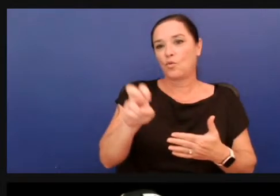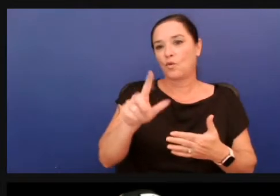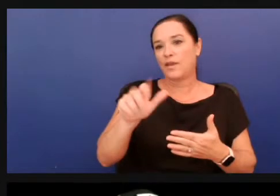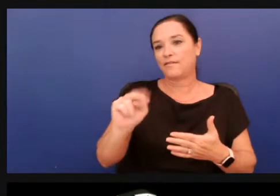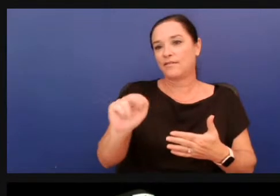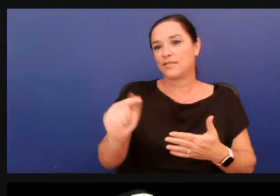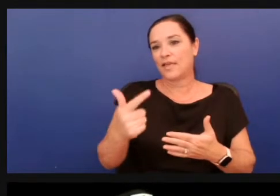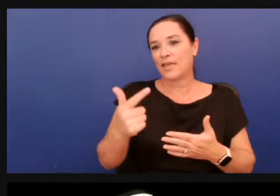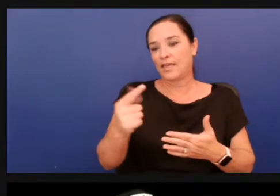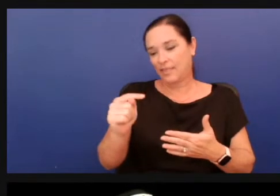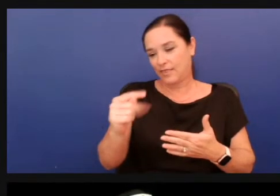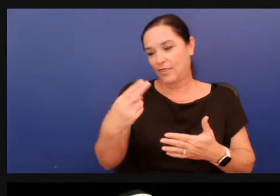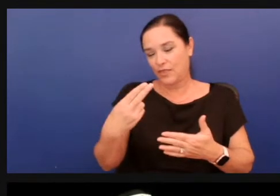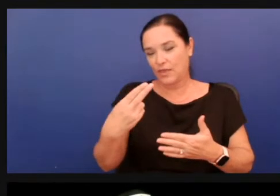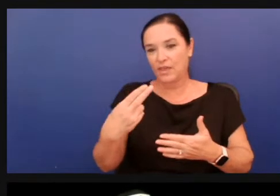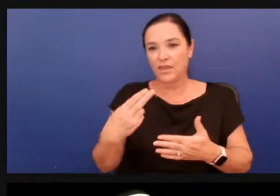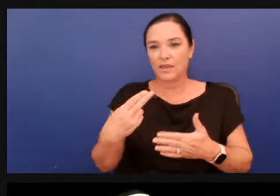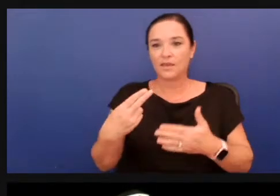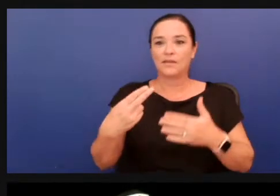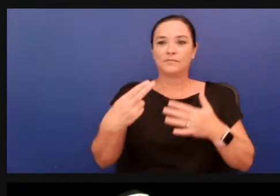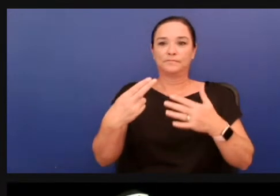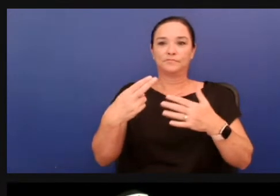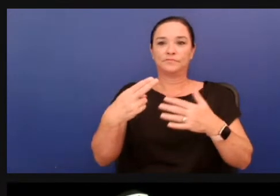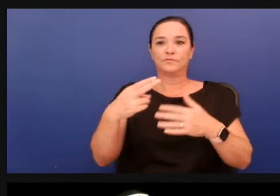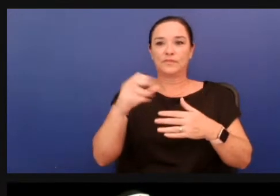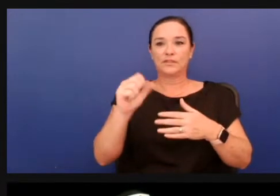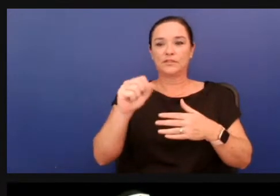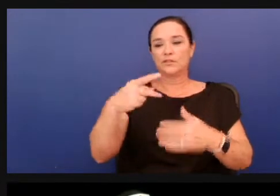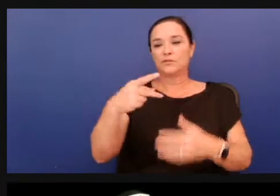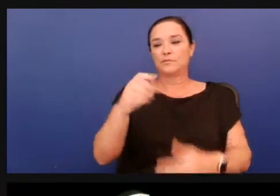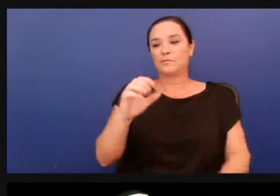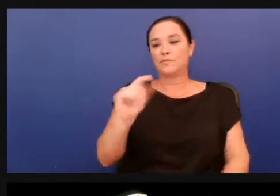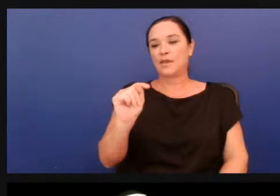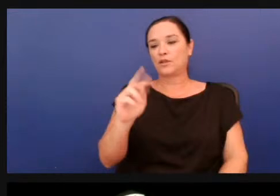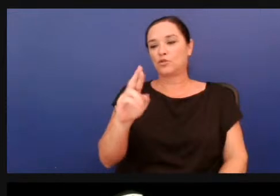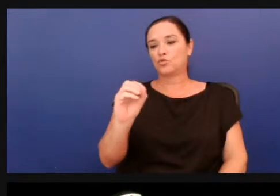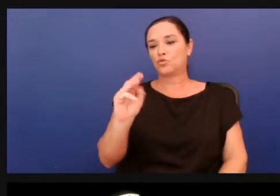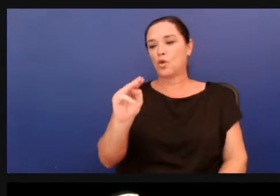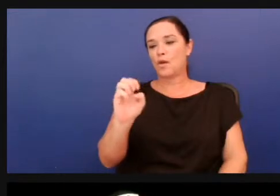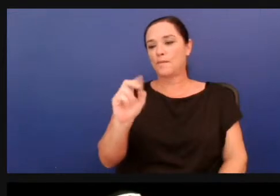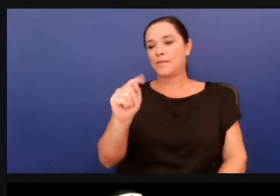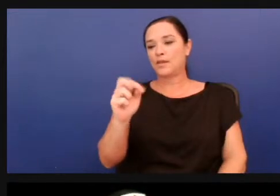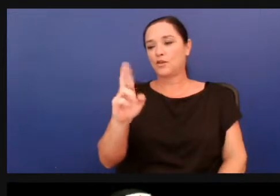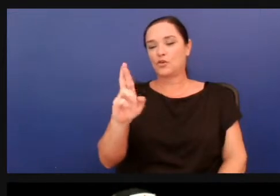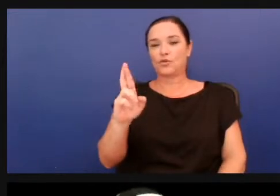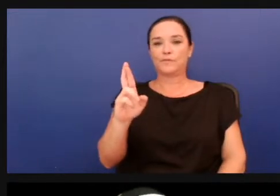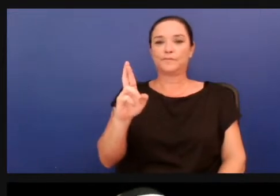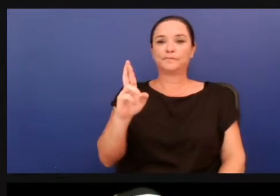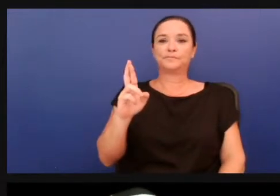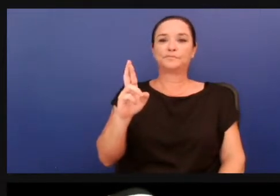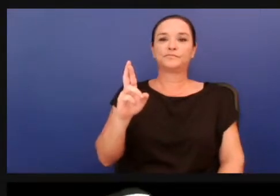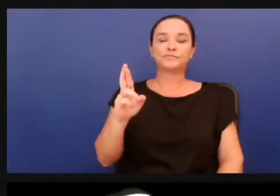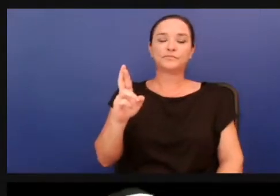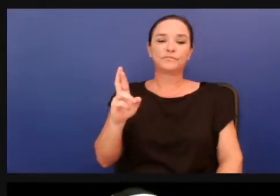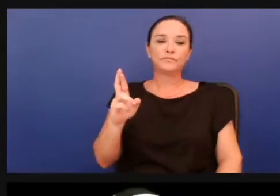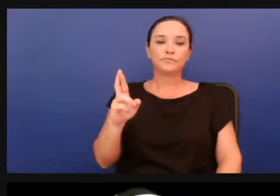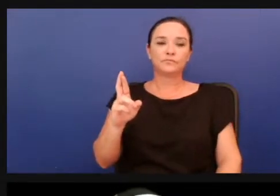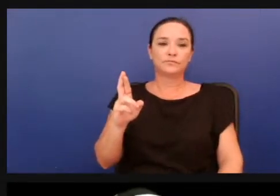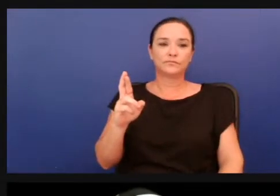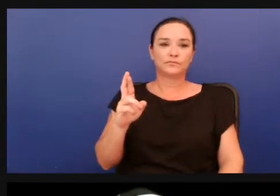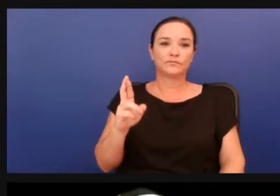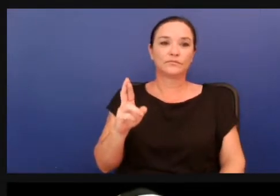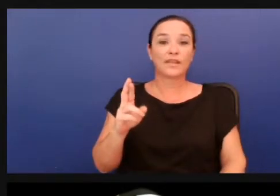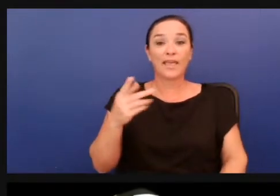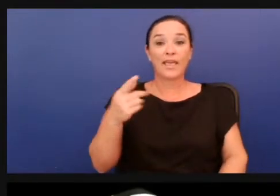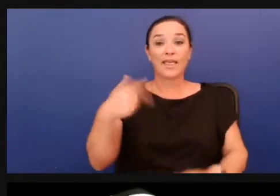spectrometer that's there as well. So they are there helping the students